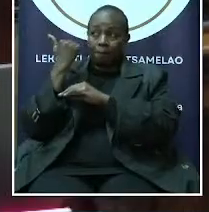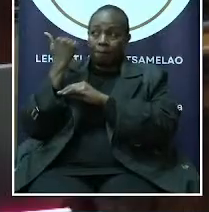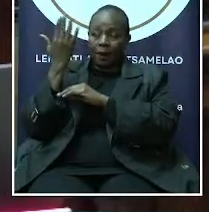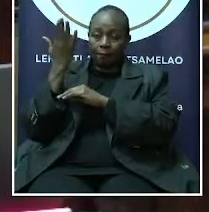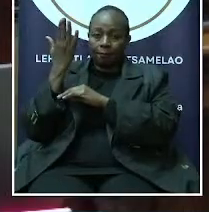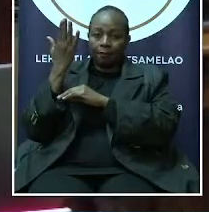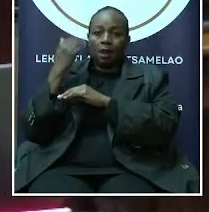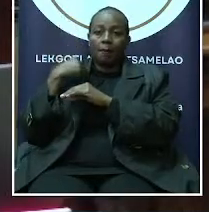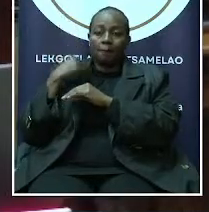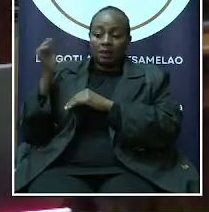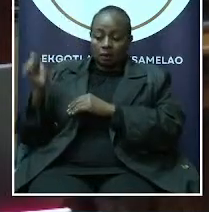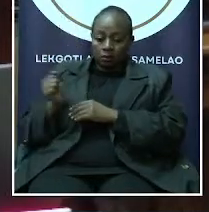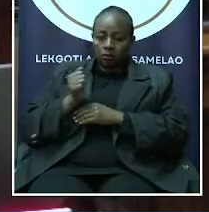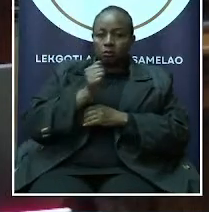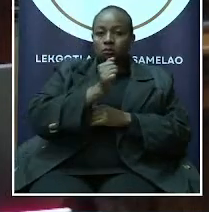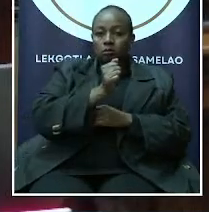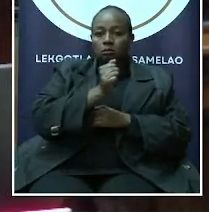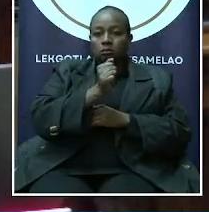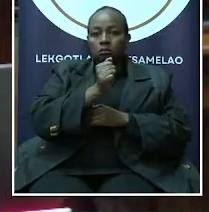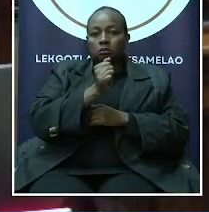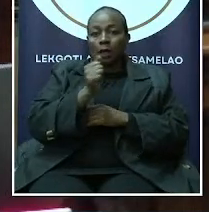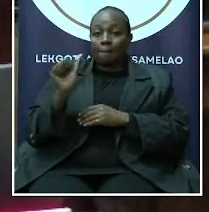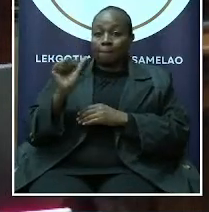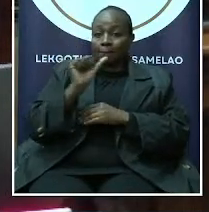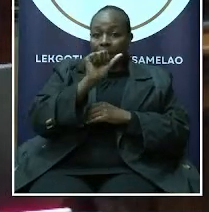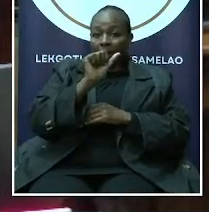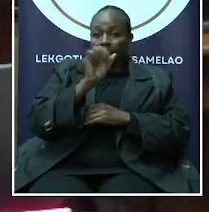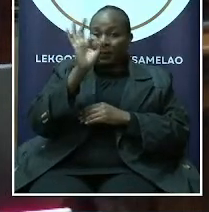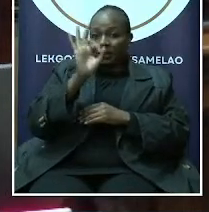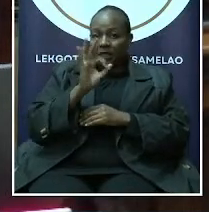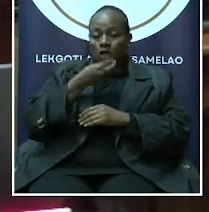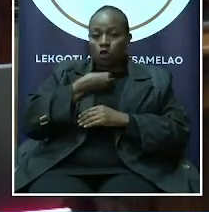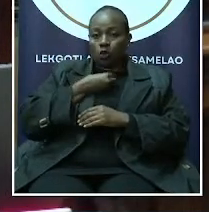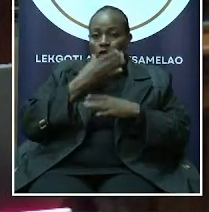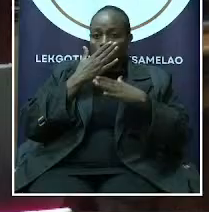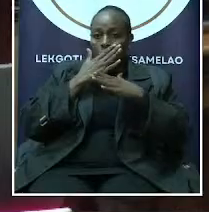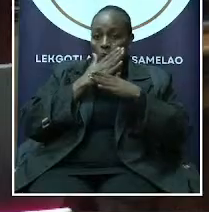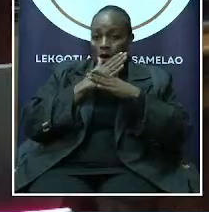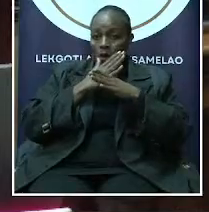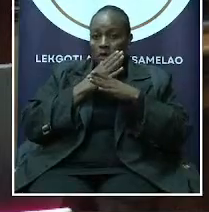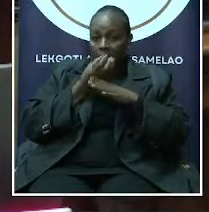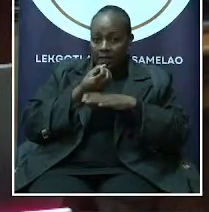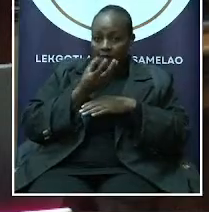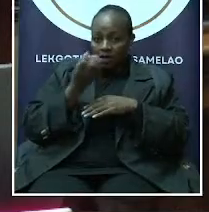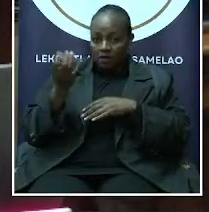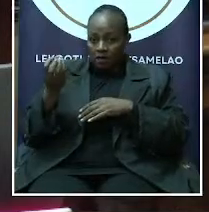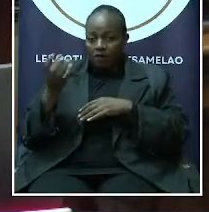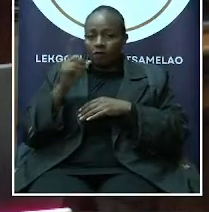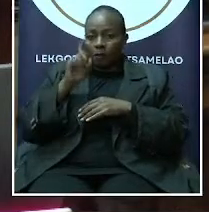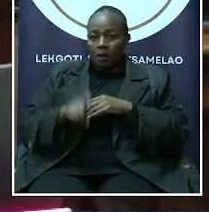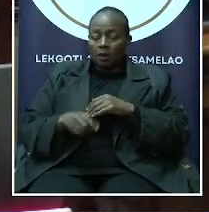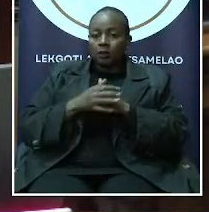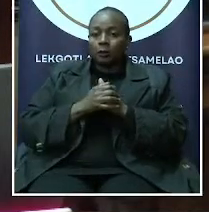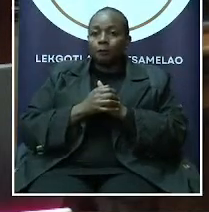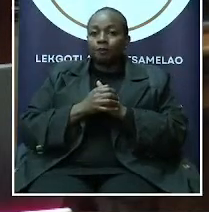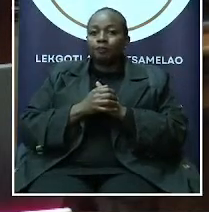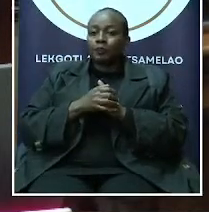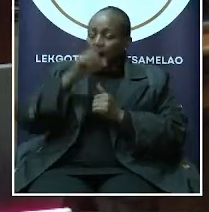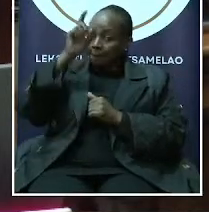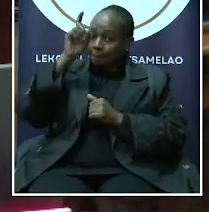to hiring and retaining a minimum percentage of youth employees in their workforce. Emphasis on